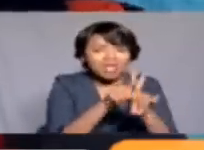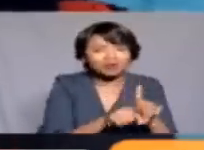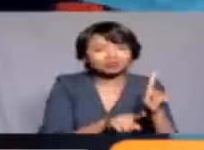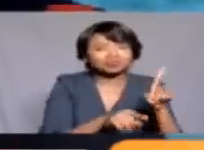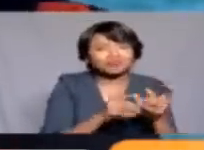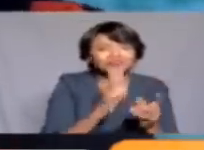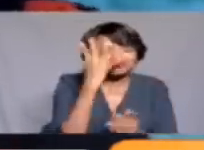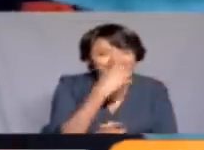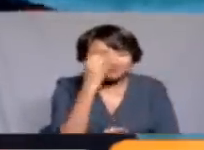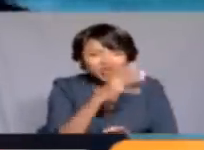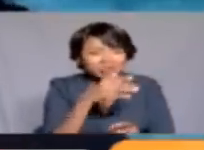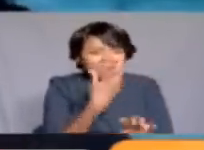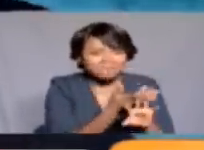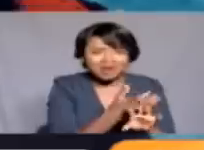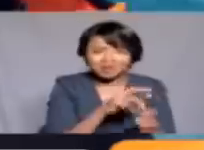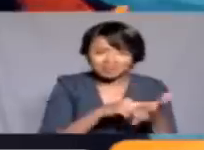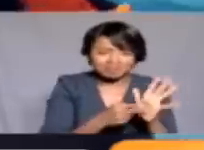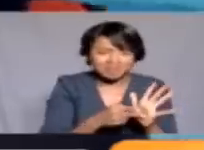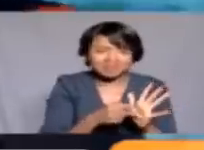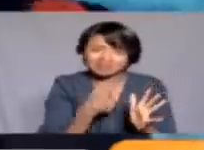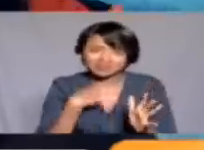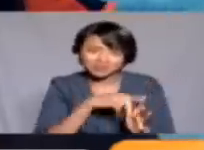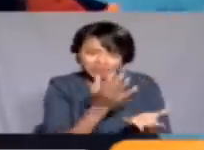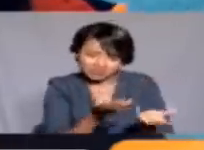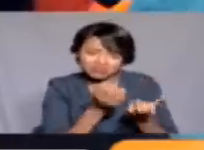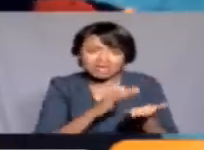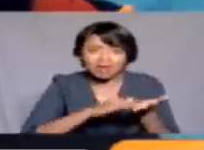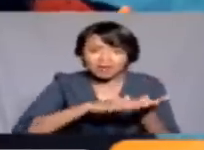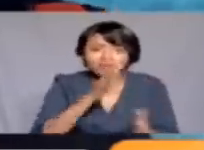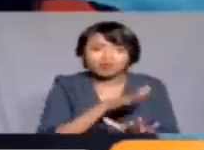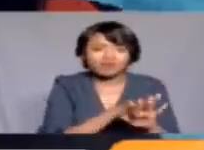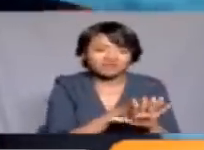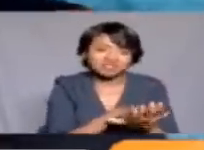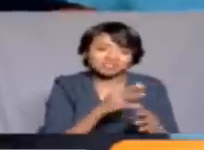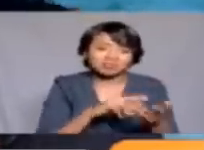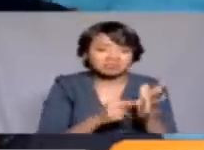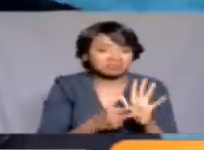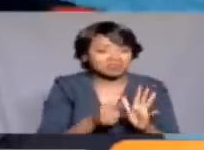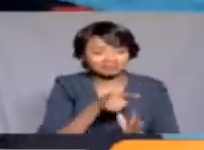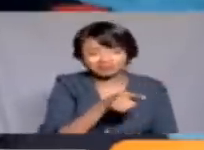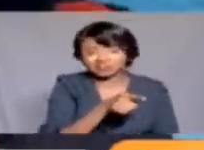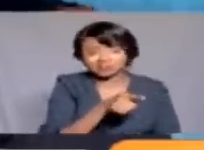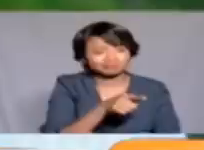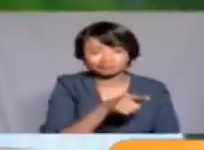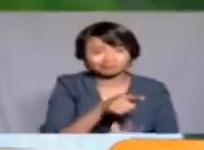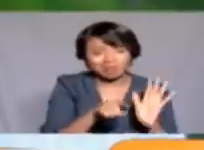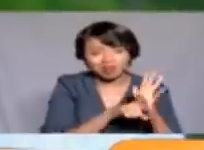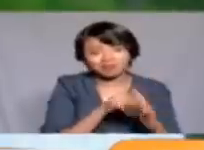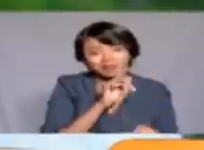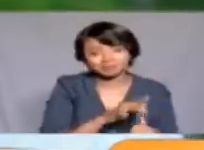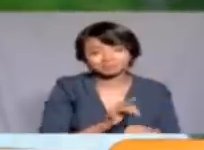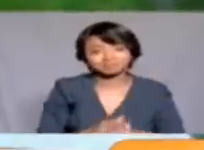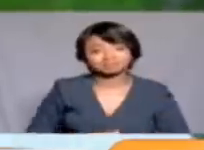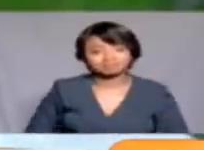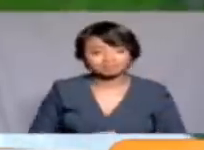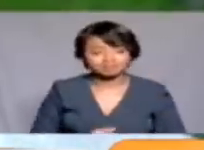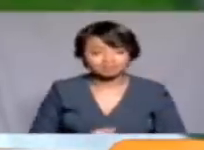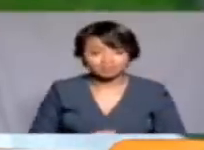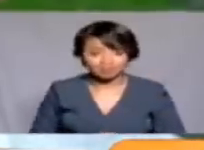reefs, there should be more fish if there was less fishing or less harvesting. We don't know. When the fishermen go